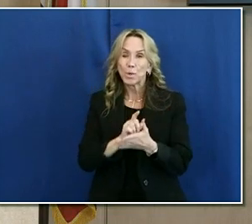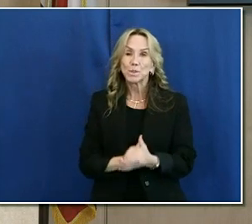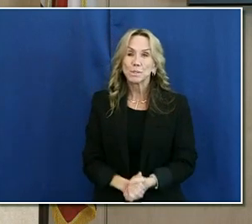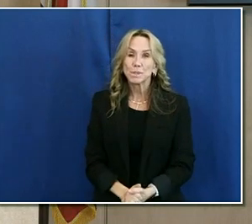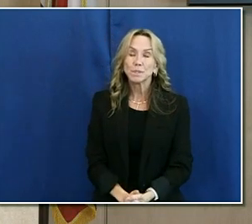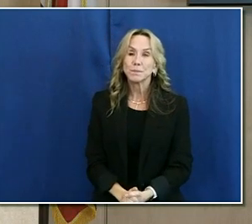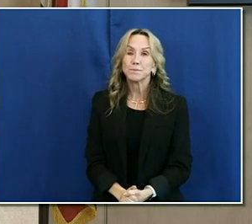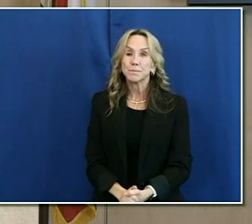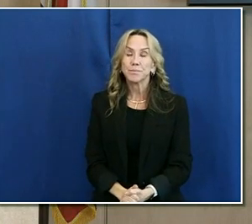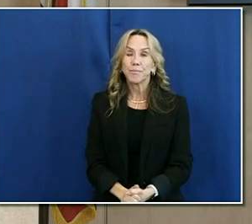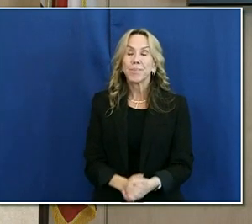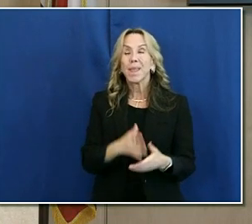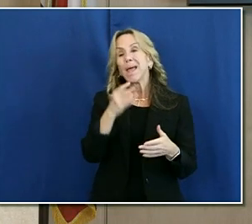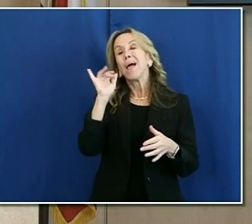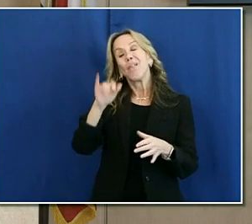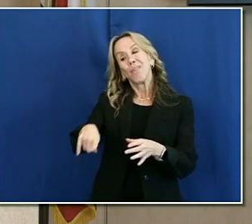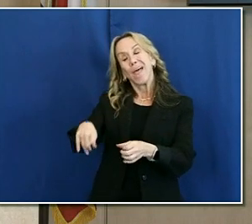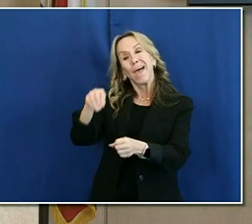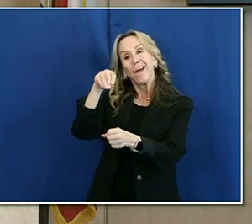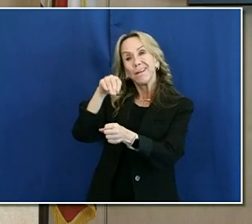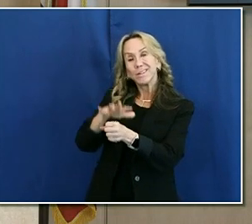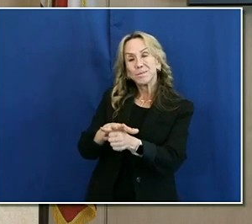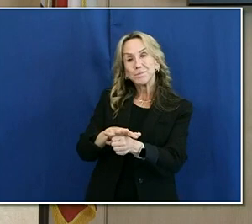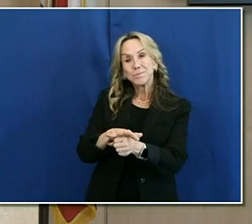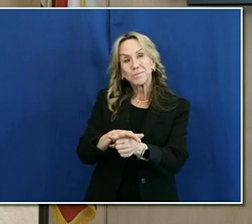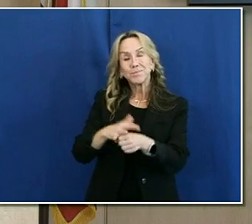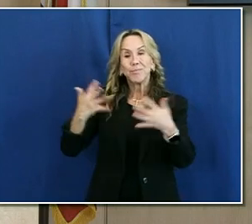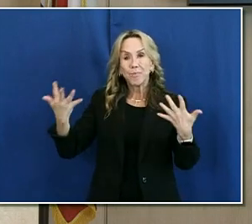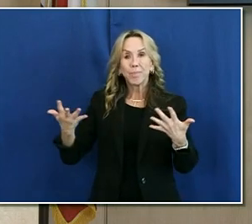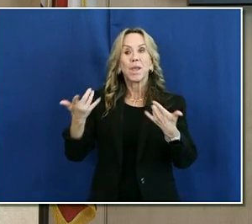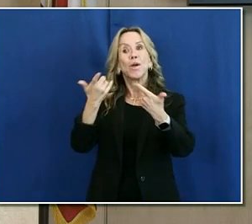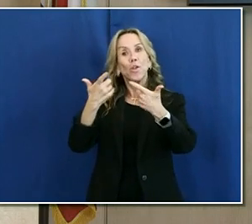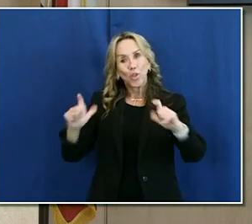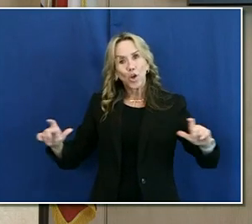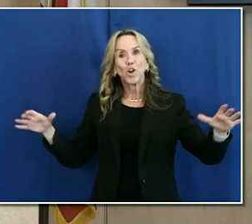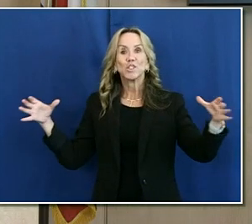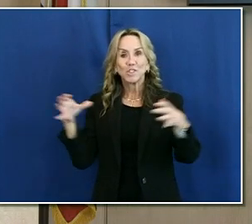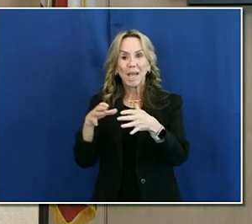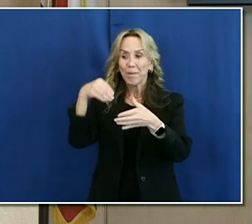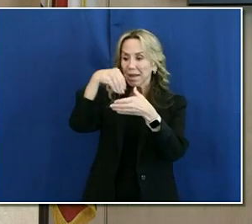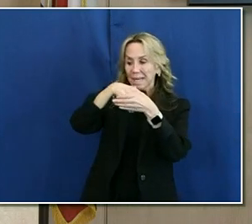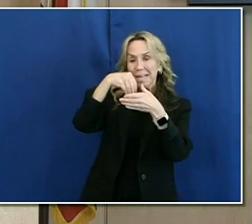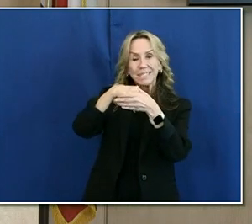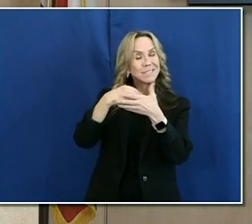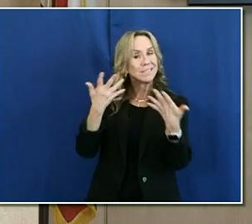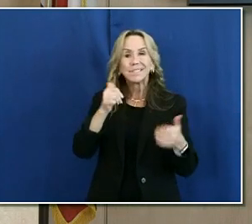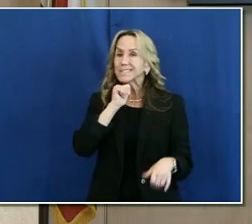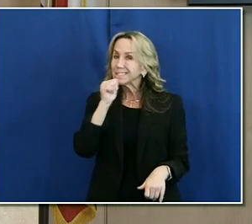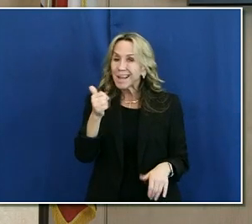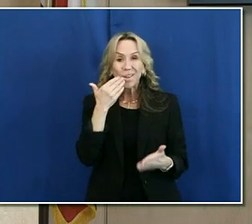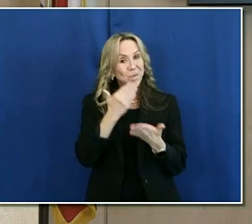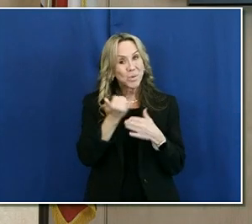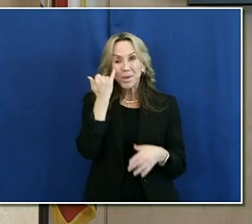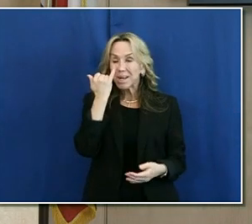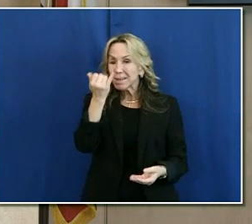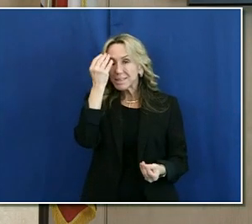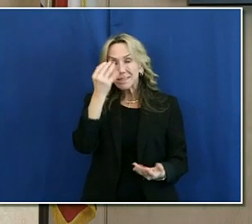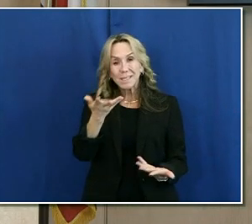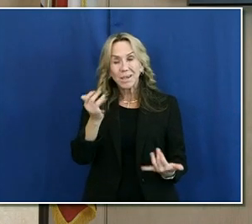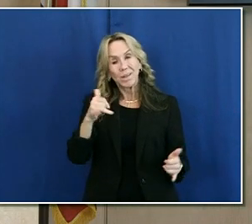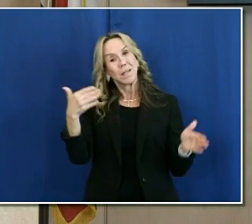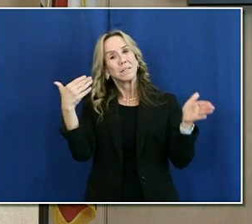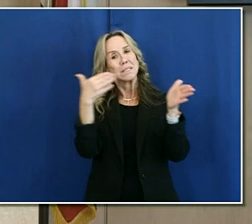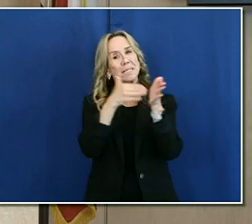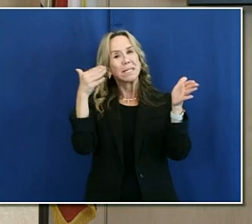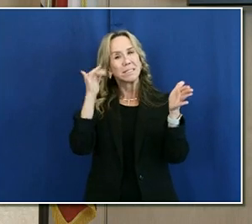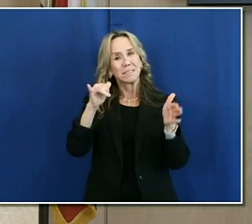is getting at, that is that really large gatherings indoors are not a good thing, and that is against the public